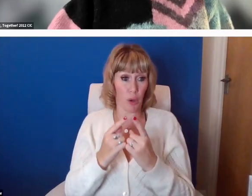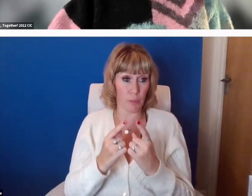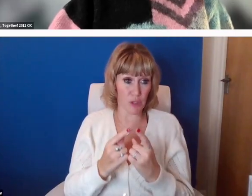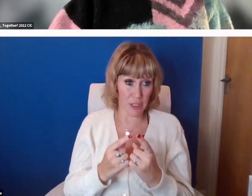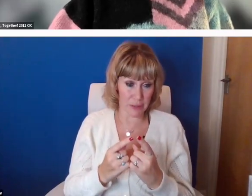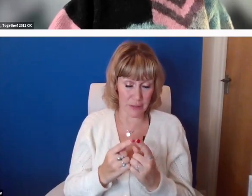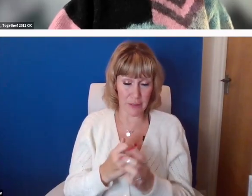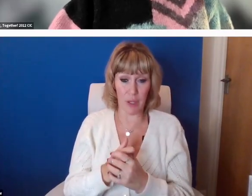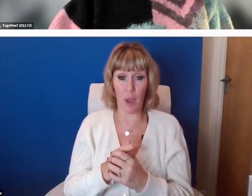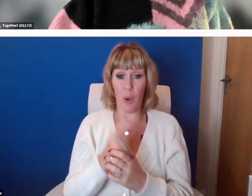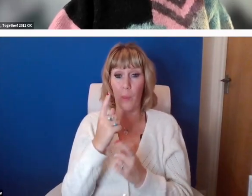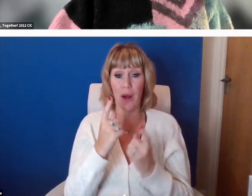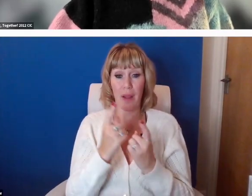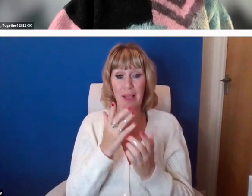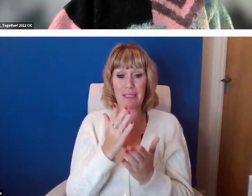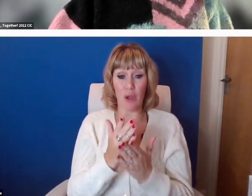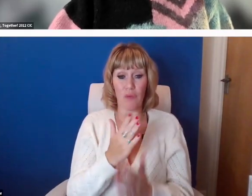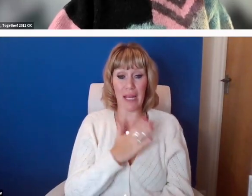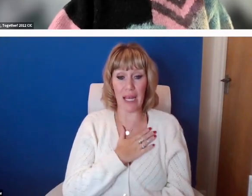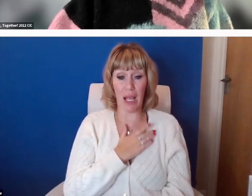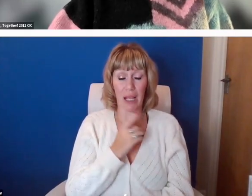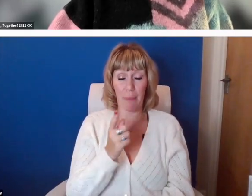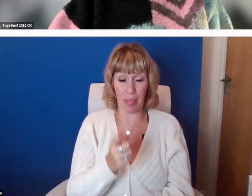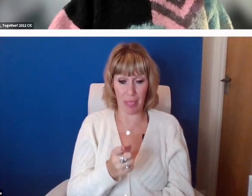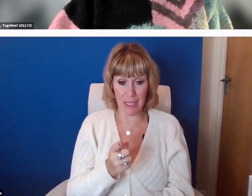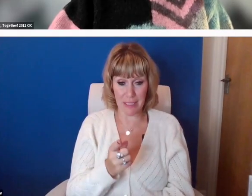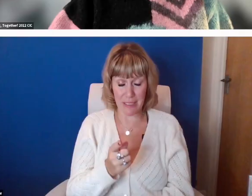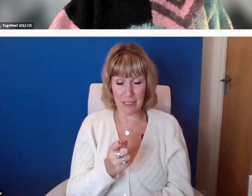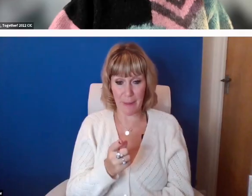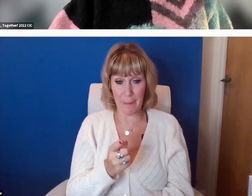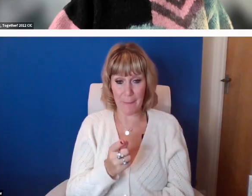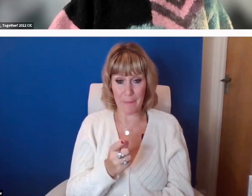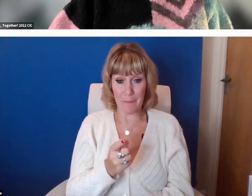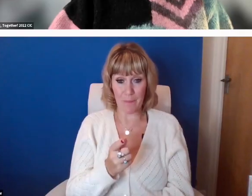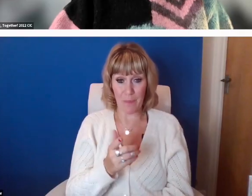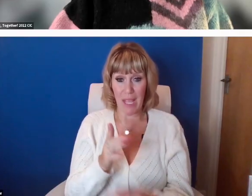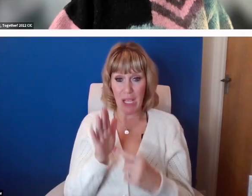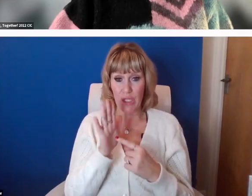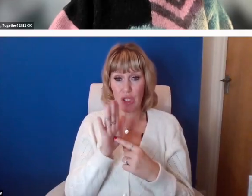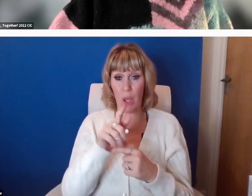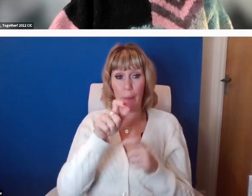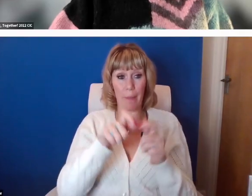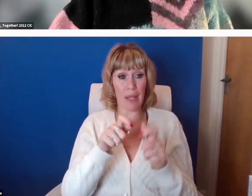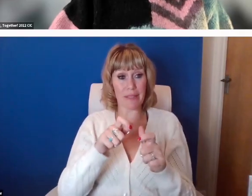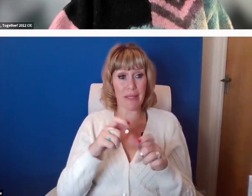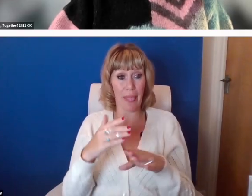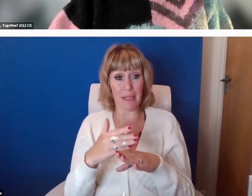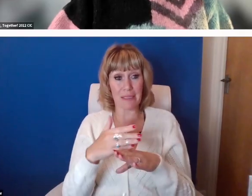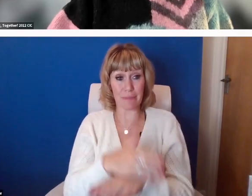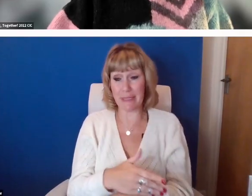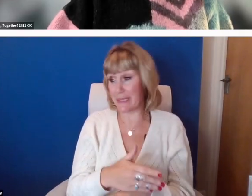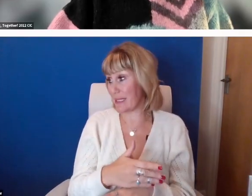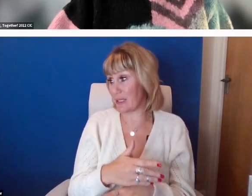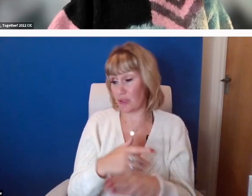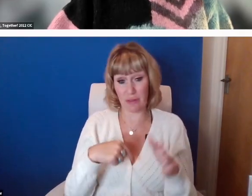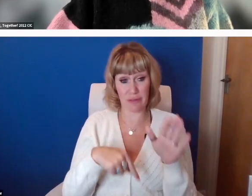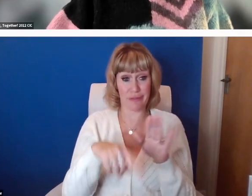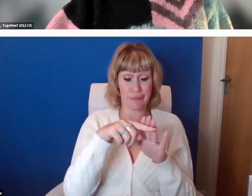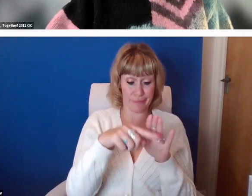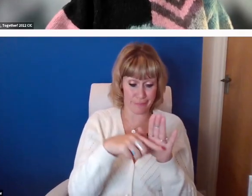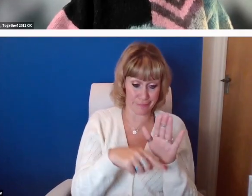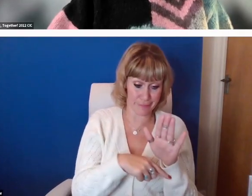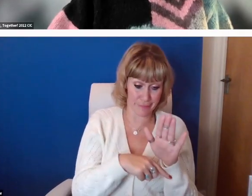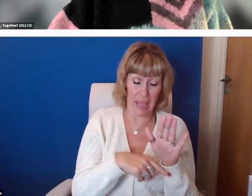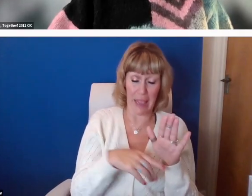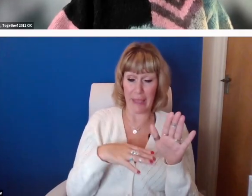the things I really like about this is that this is showing somebody who's got things to do. She's busy,